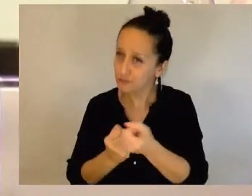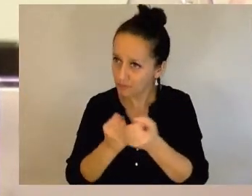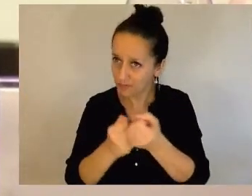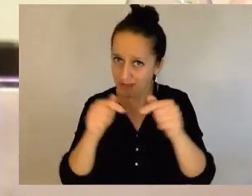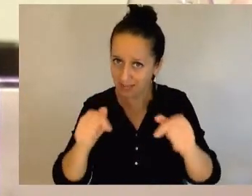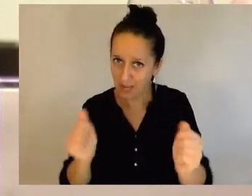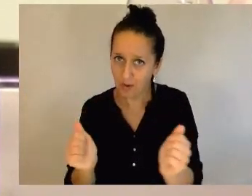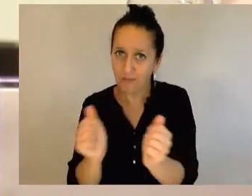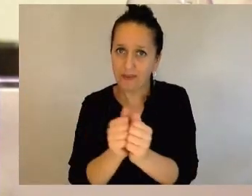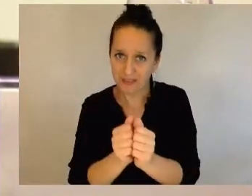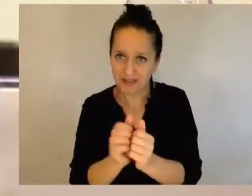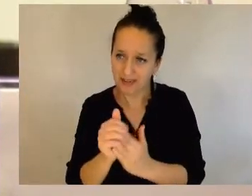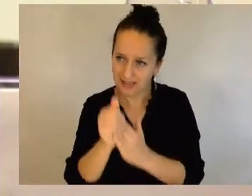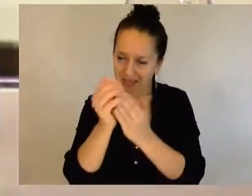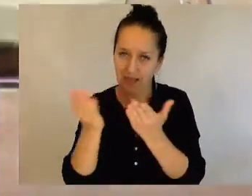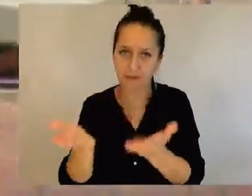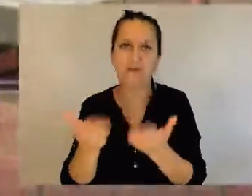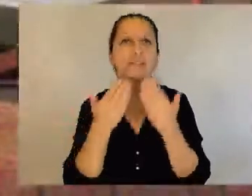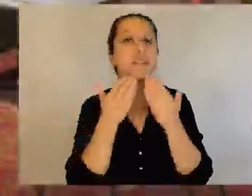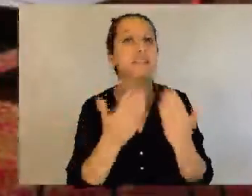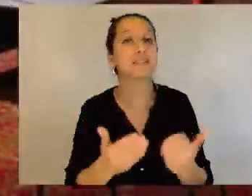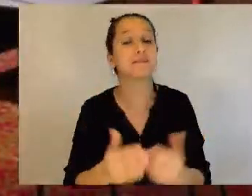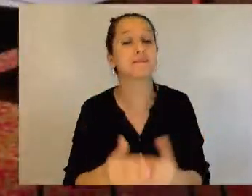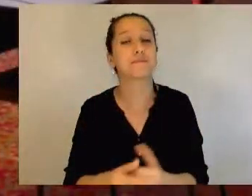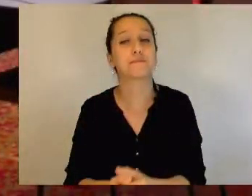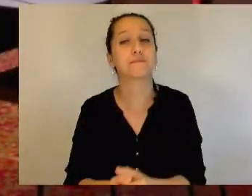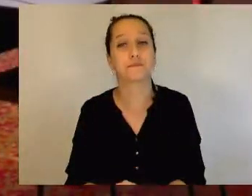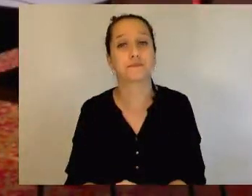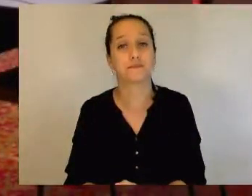reiterate ECLAC's commitment. Thank you very much.